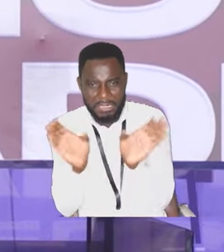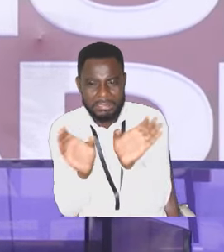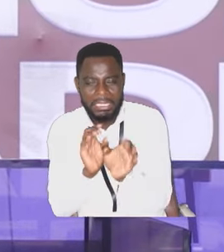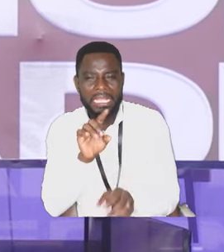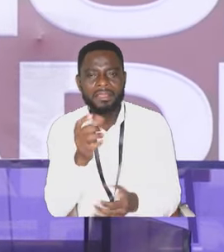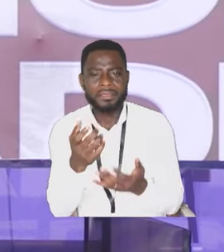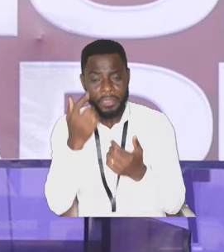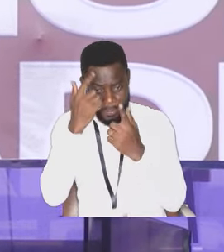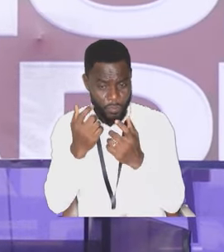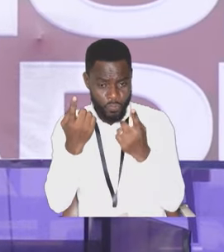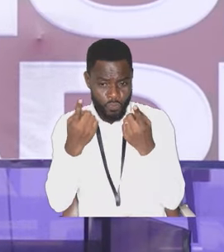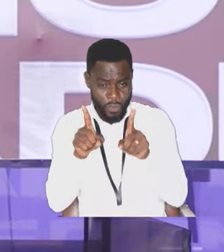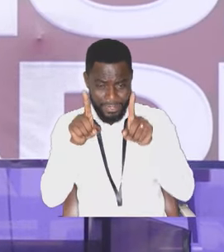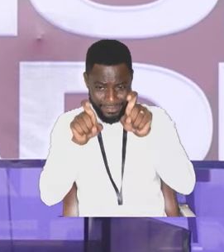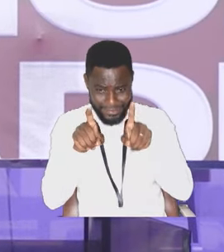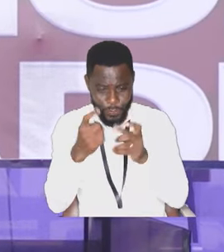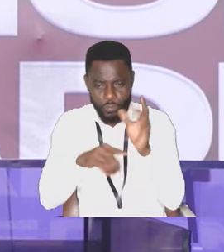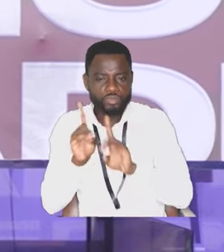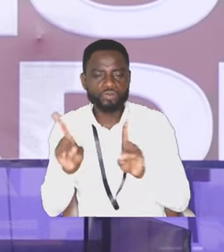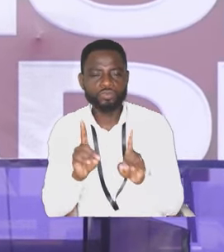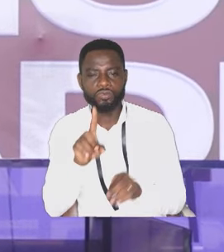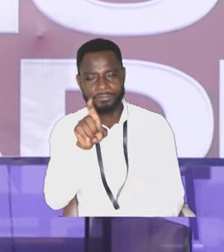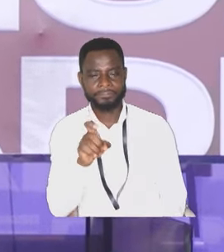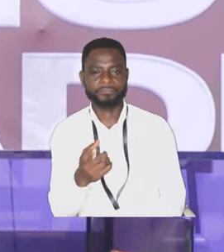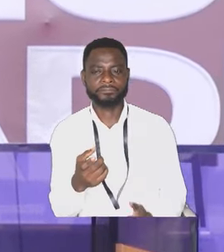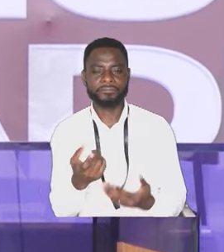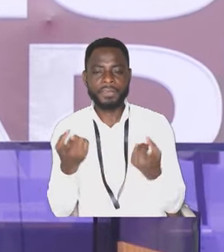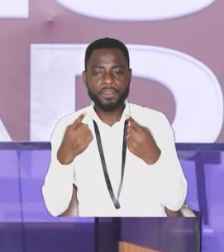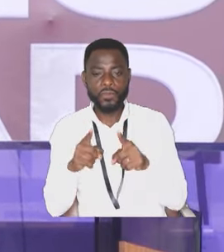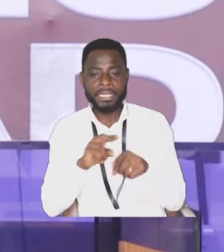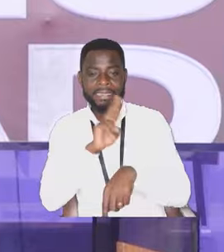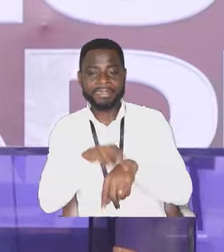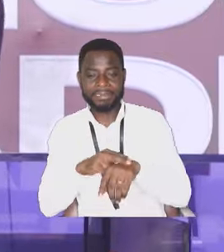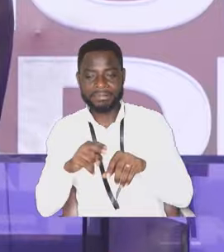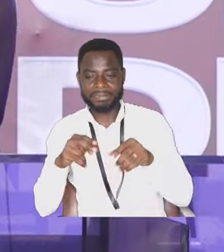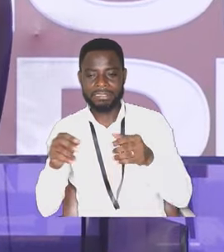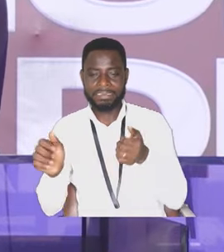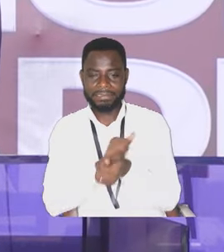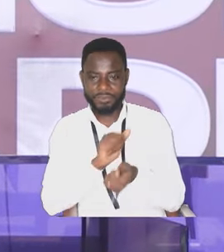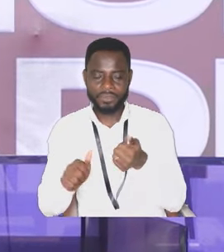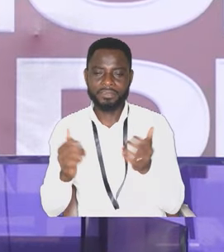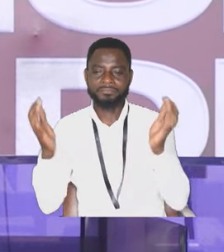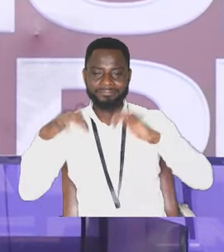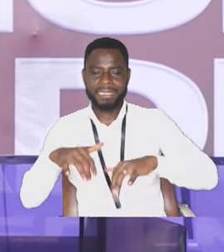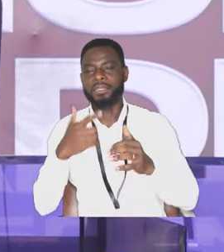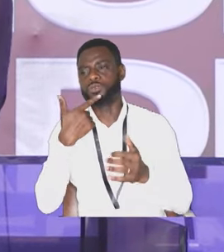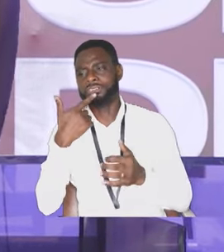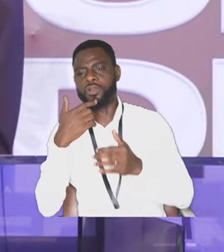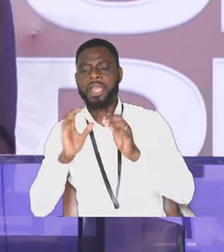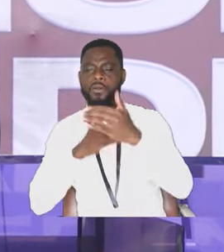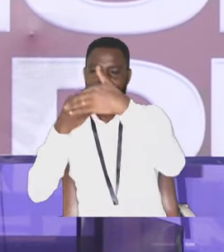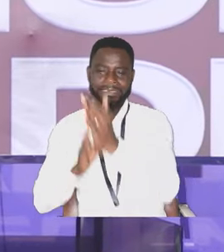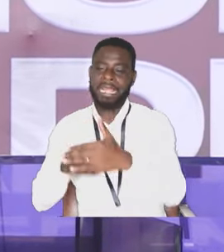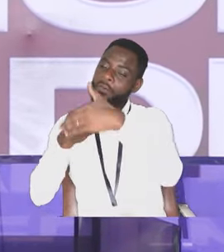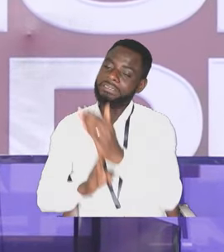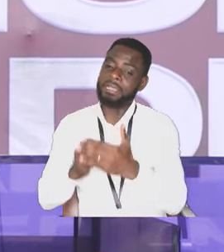you were writing the examination, what did you do? And then when the nation is going wrong, then you come and say that, Omani de mpeni for no. Woko to apono, no mpeni